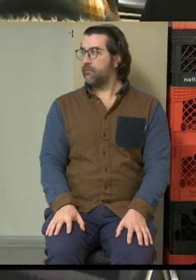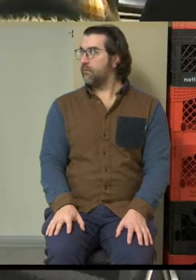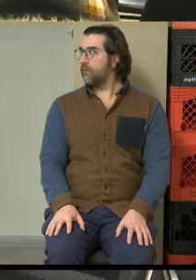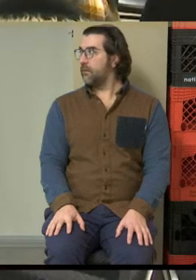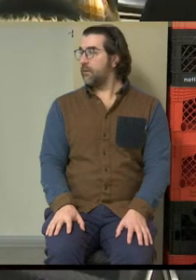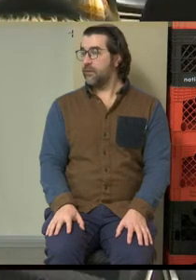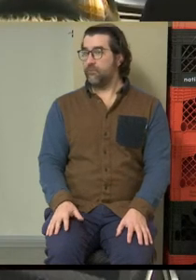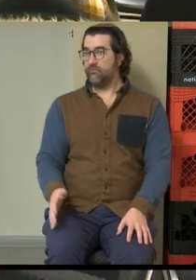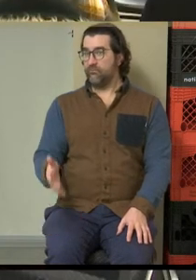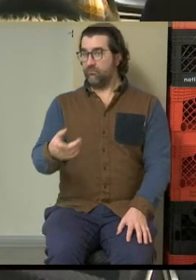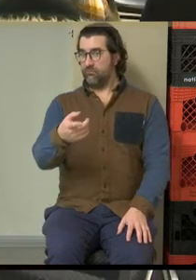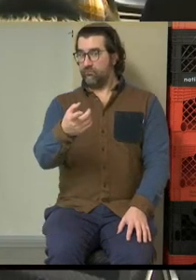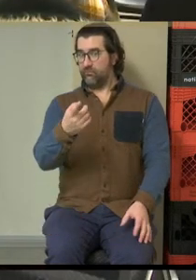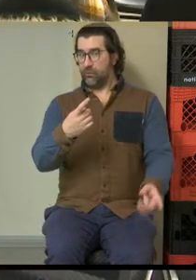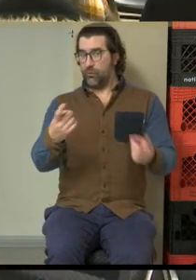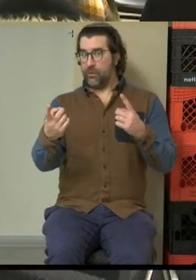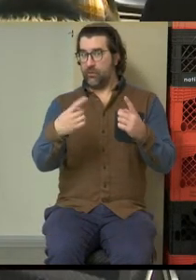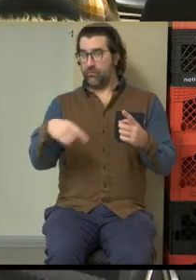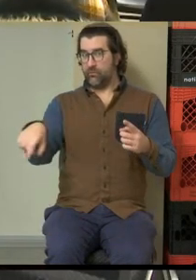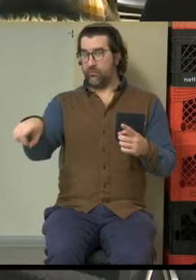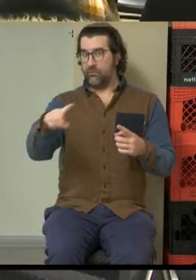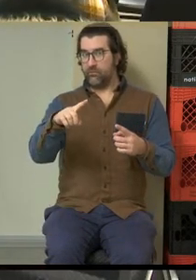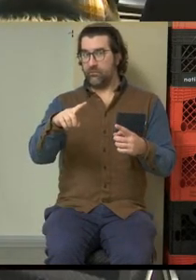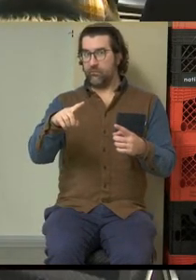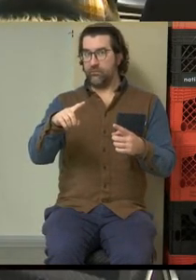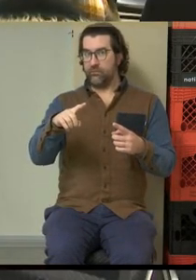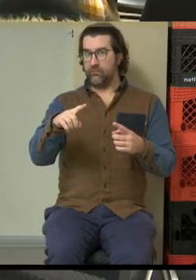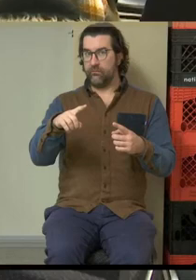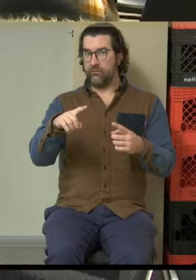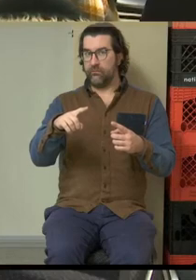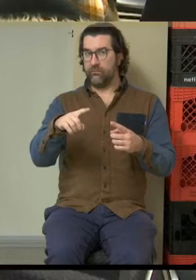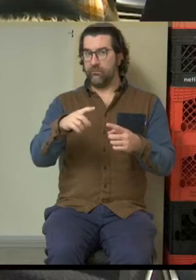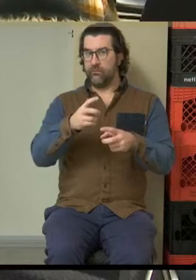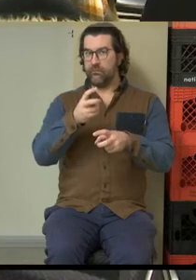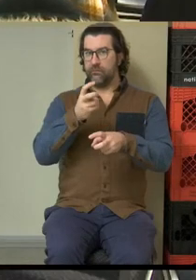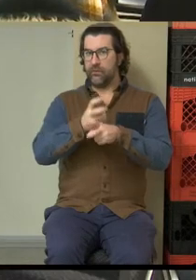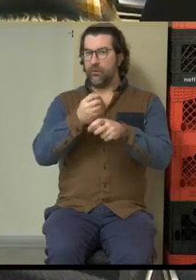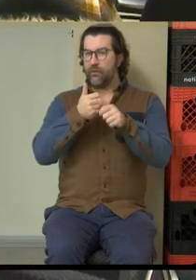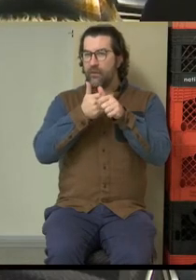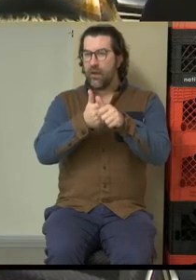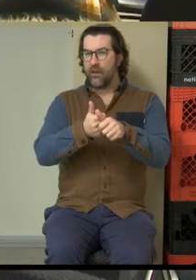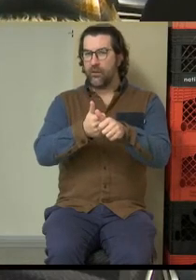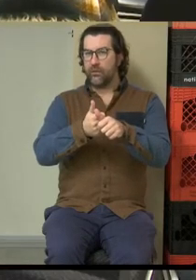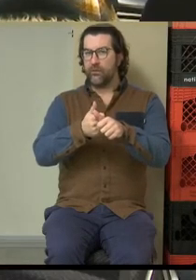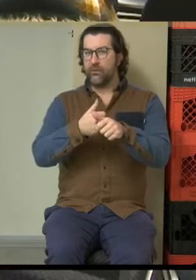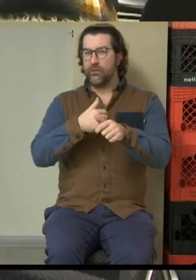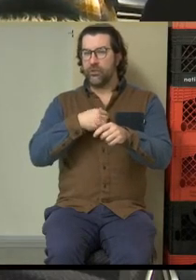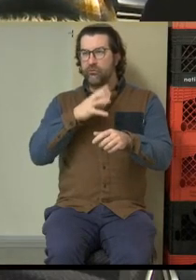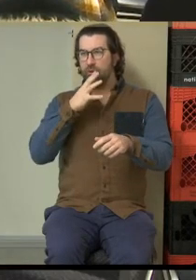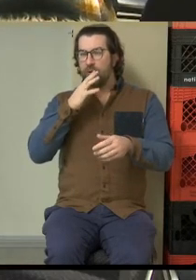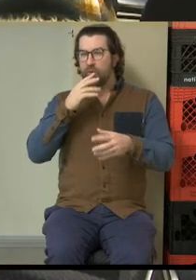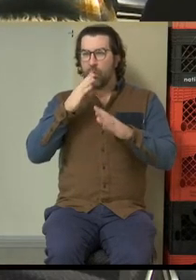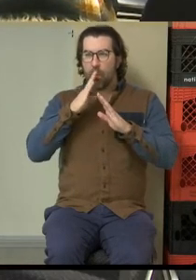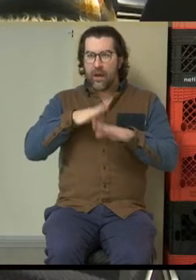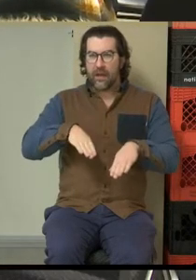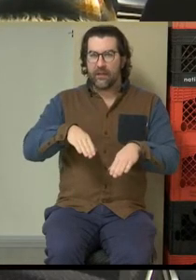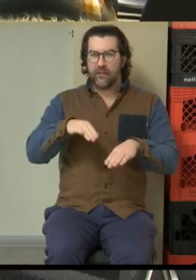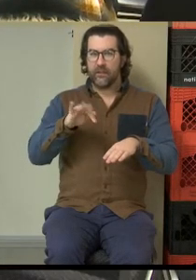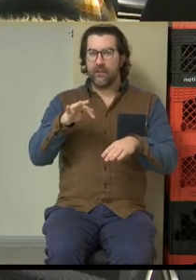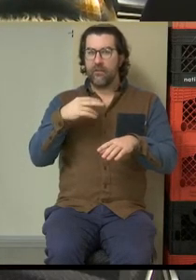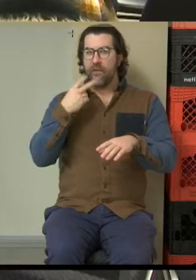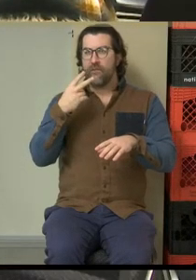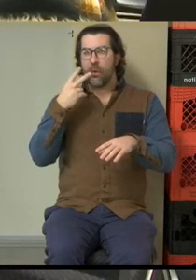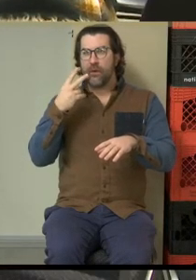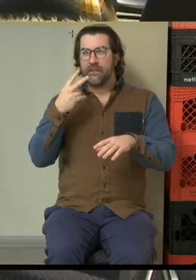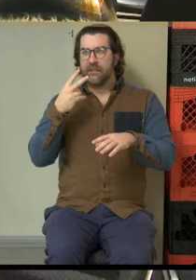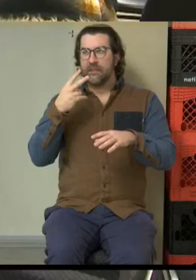Any questions in the room? It was very hard to follow. Okay. Couldn't see. She talks very low, so if I think if your voice carried a